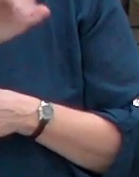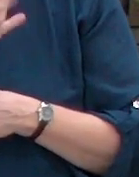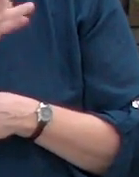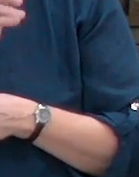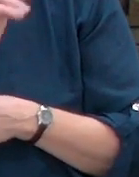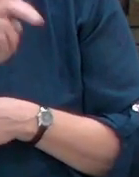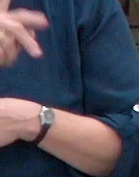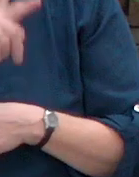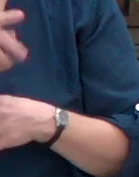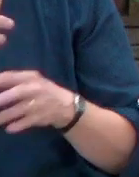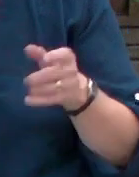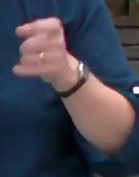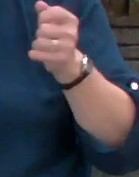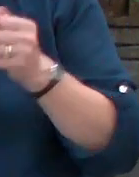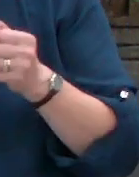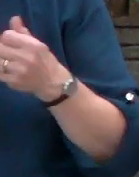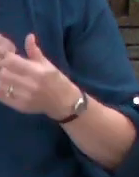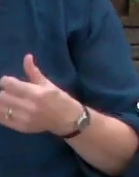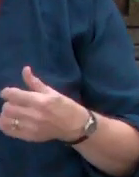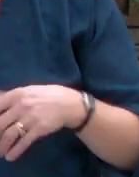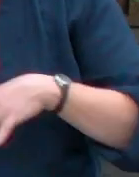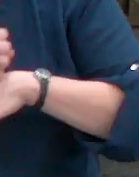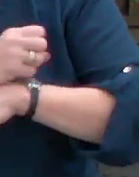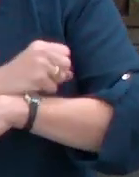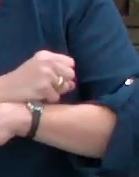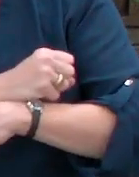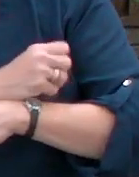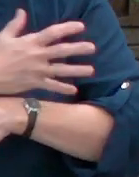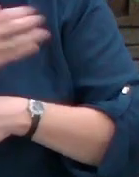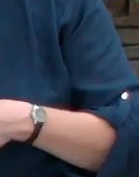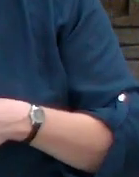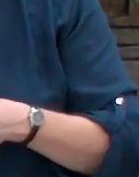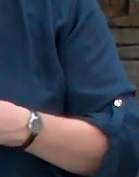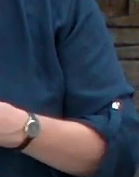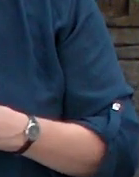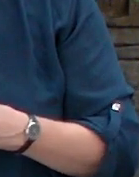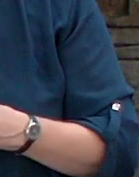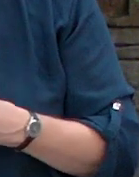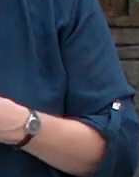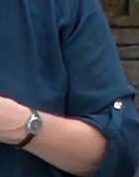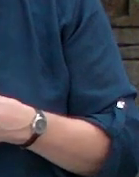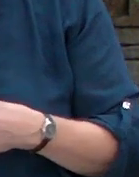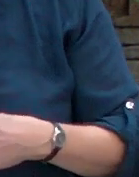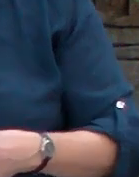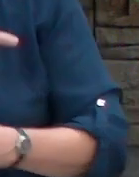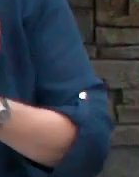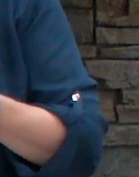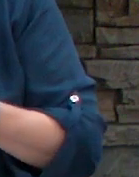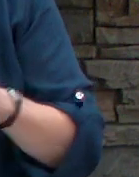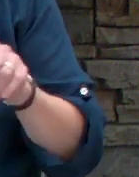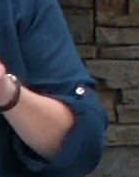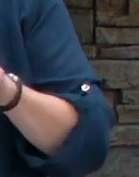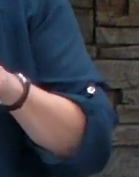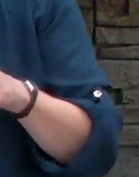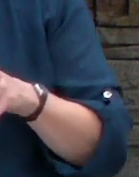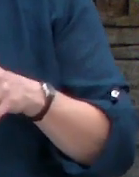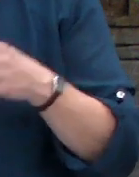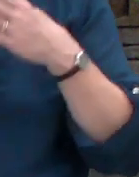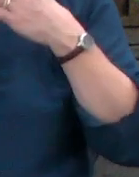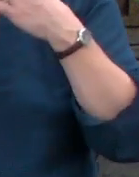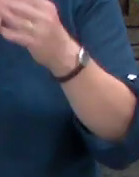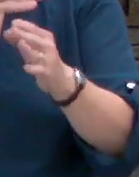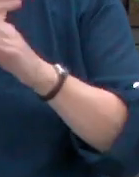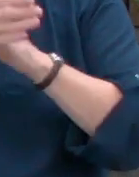as she's dealing with breast cancer. And she's needing to know that we care, but she also needs your guiding